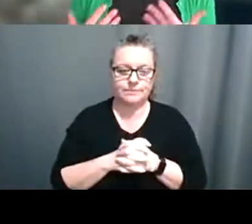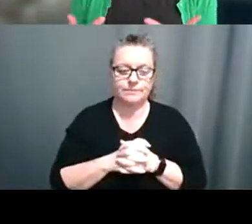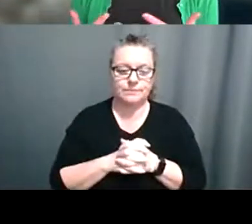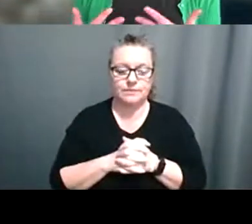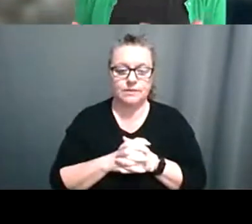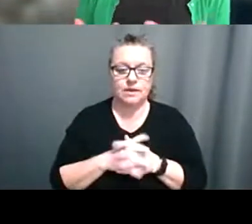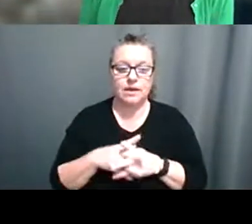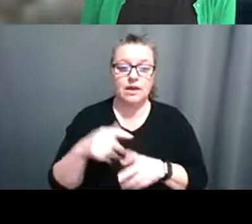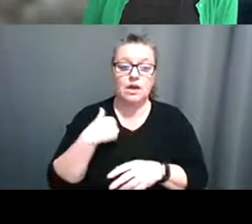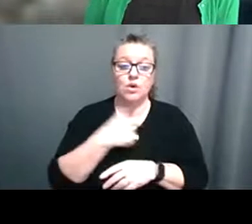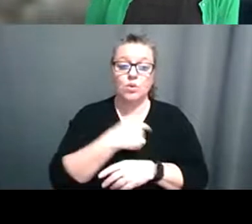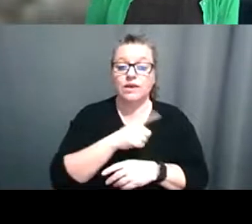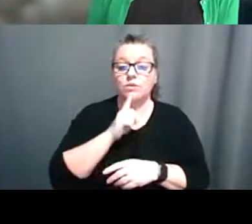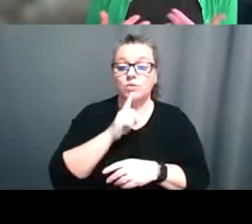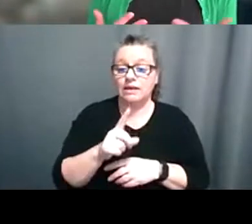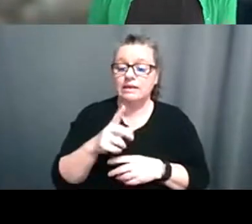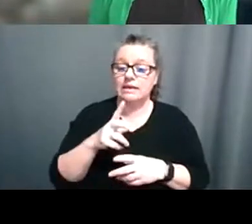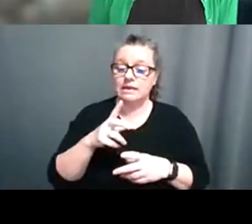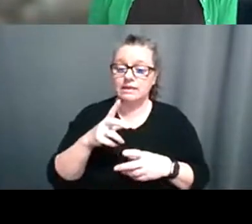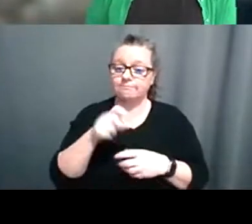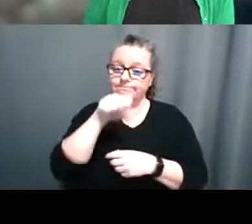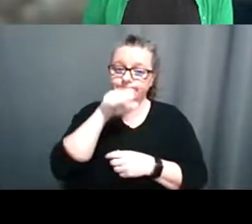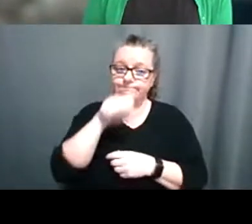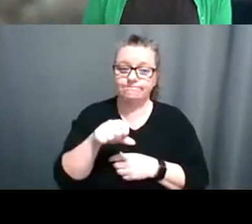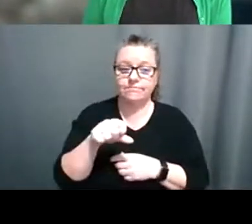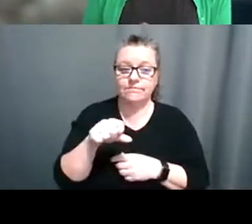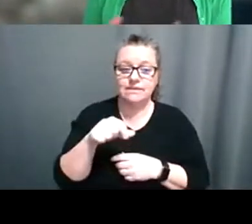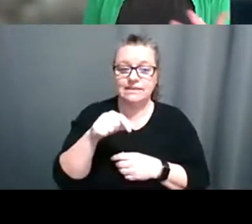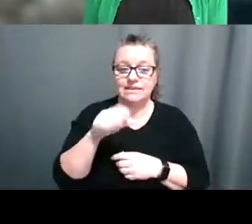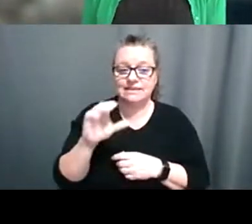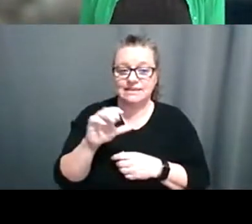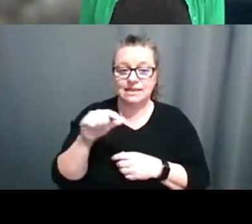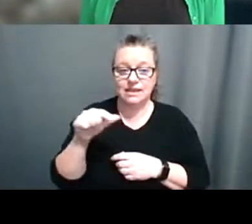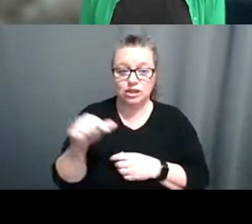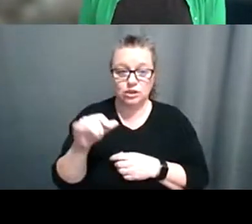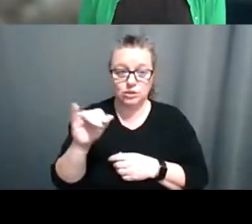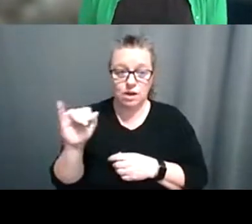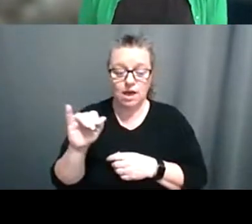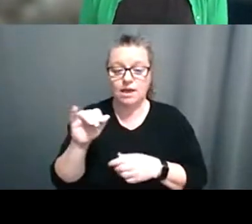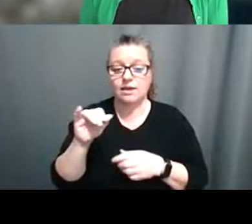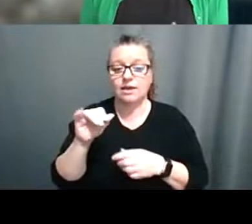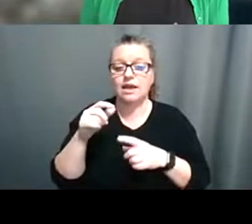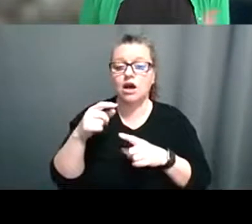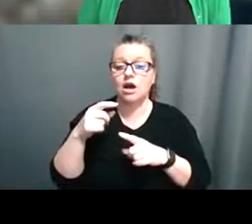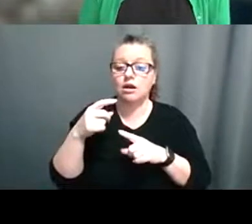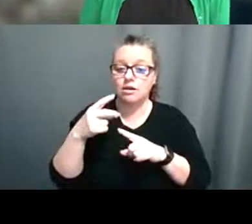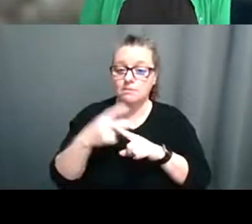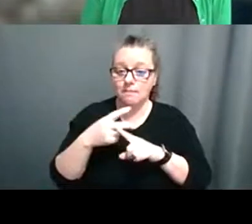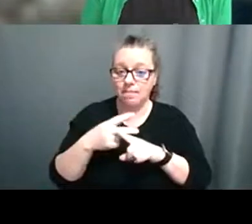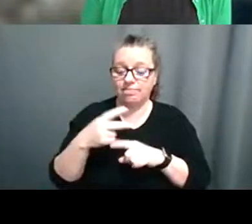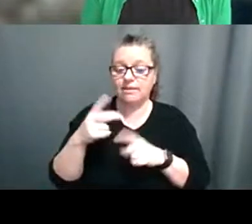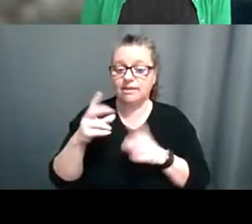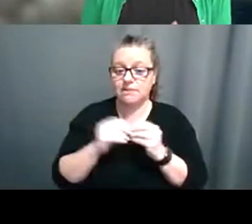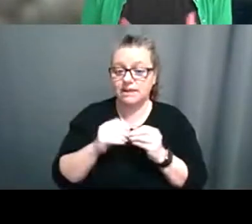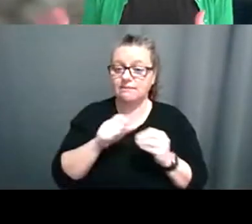We really embrace the spirit of CQI. During our bi-monthly meetings, we have one that's just for